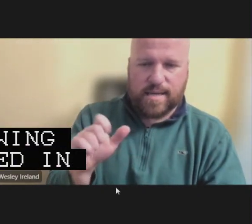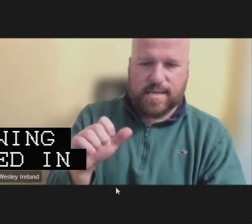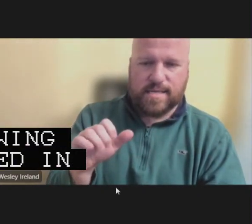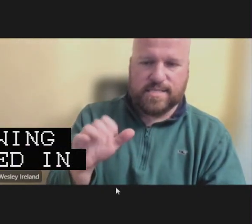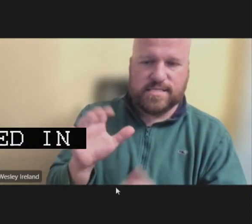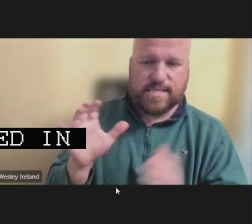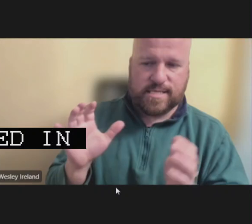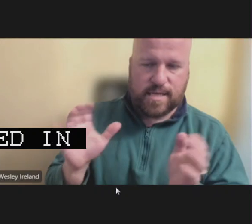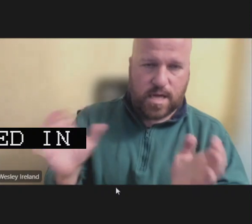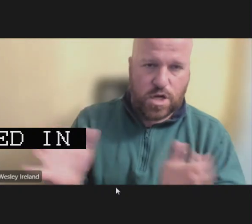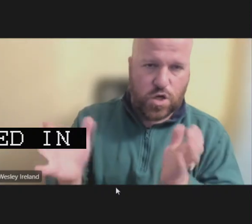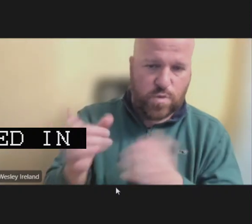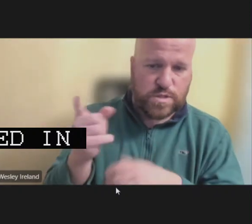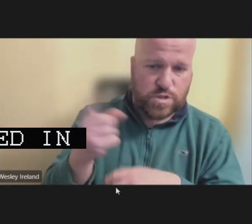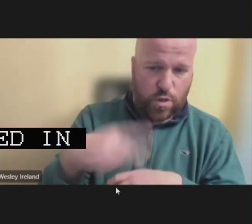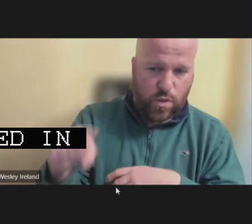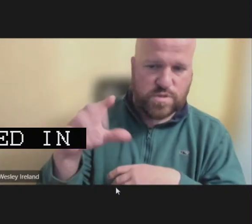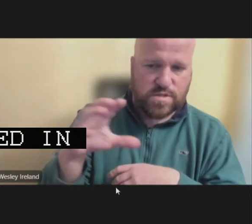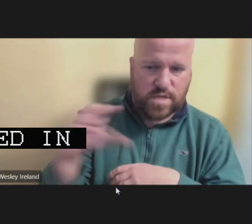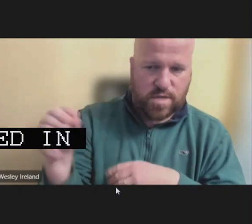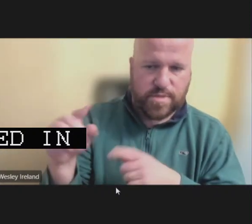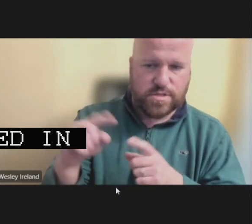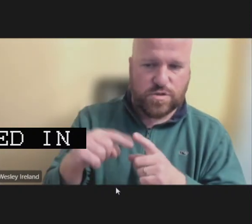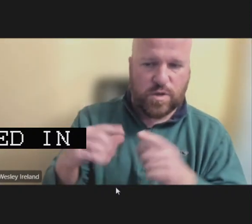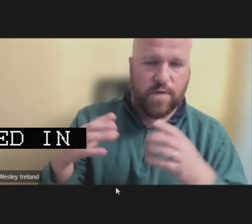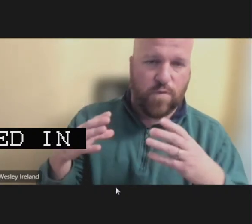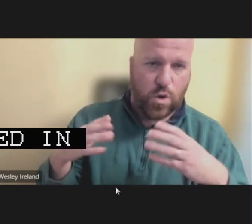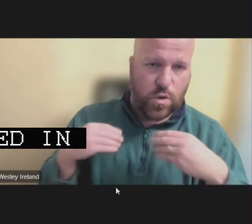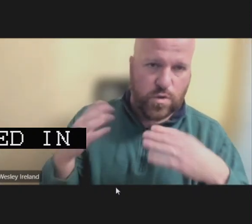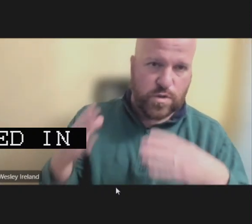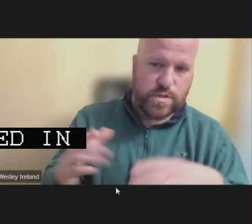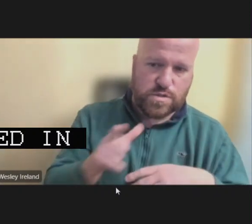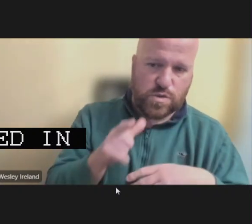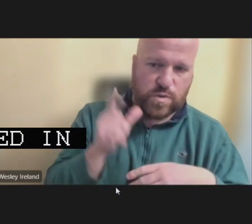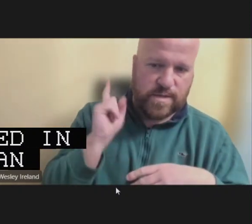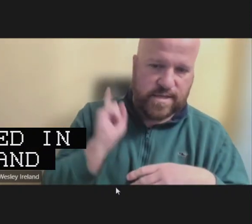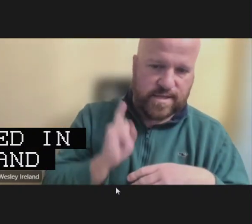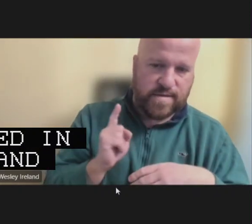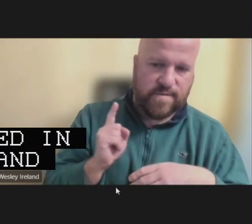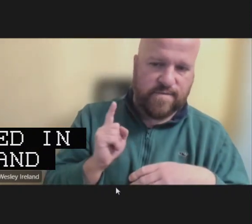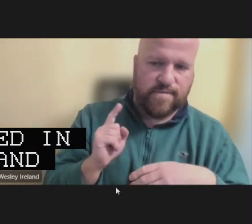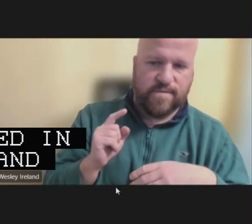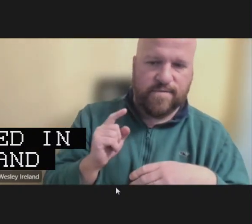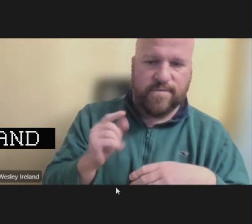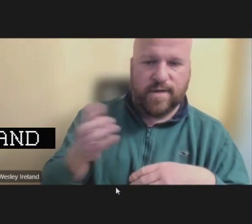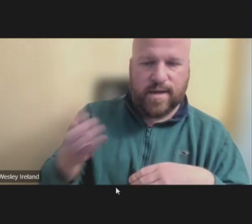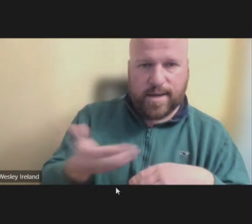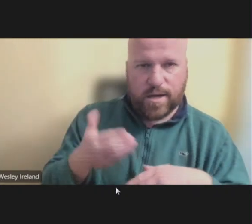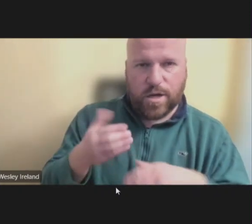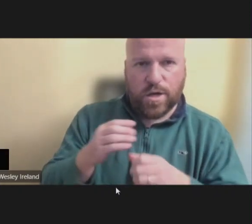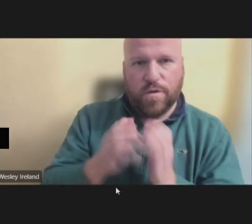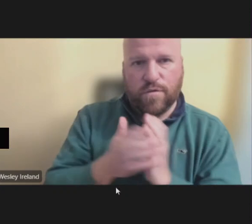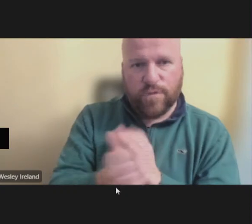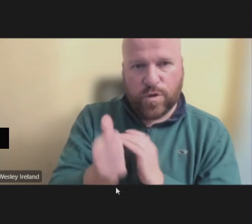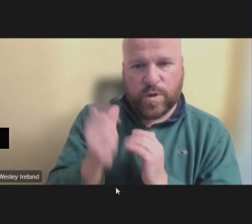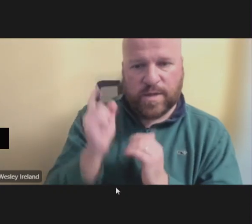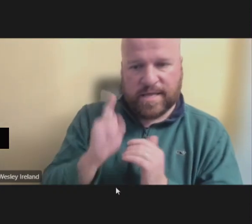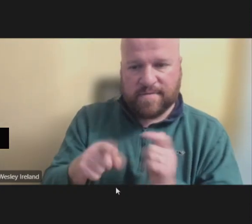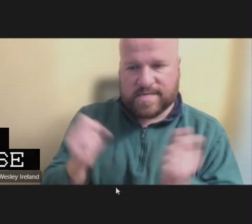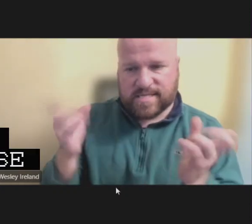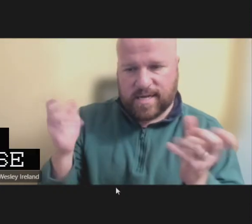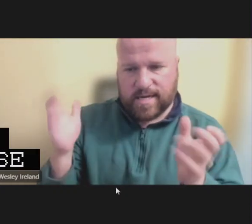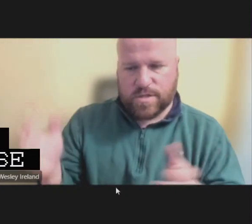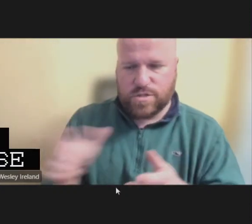and or called avatars. And it is encouraged that these companies have owners who are deaf, that they